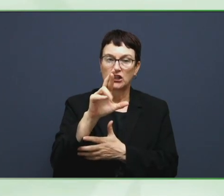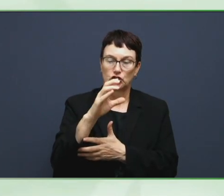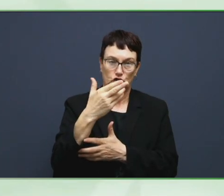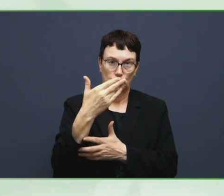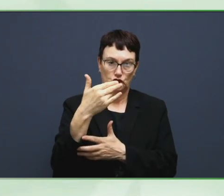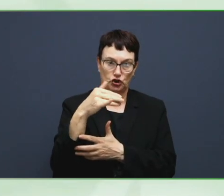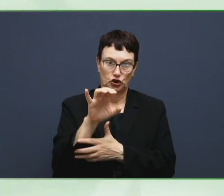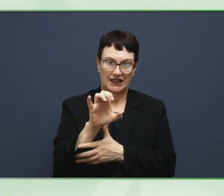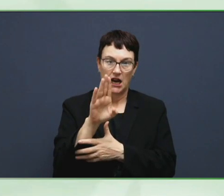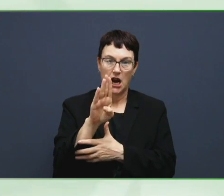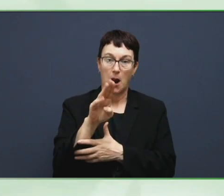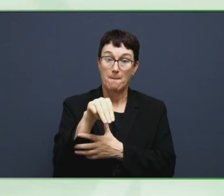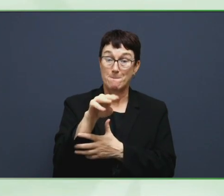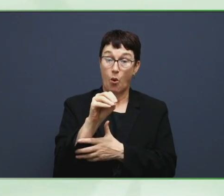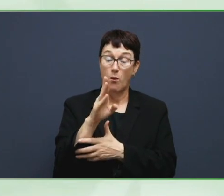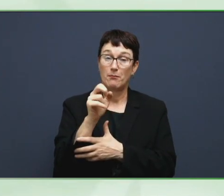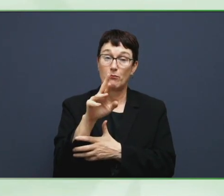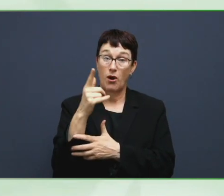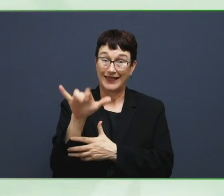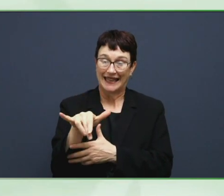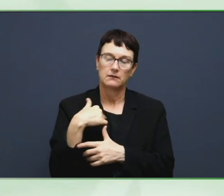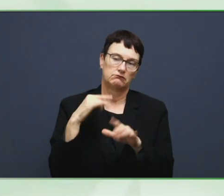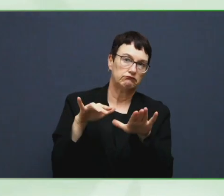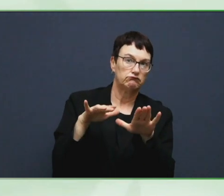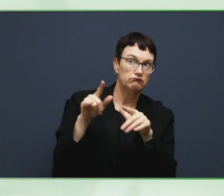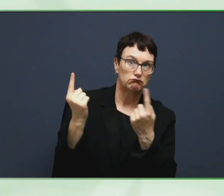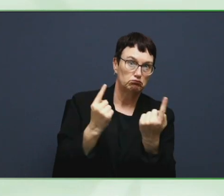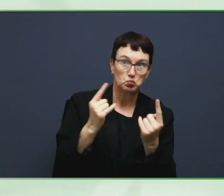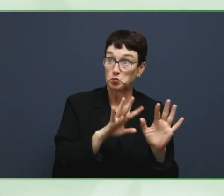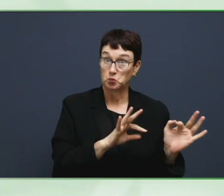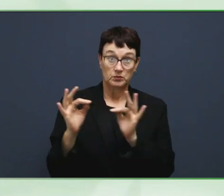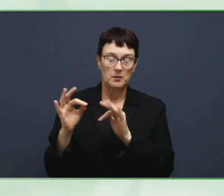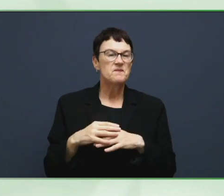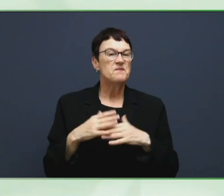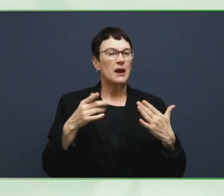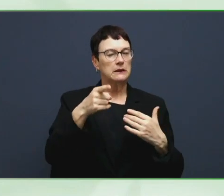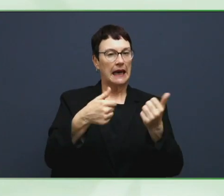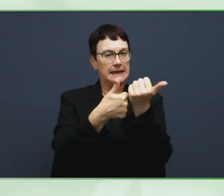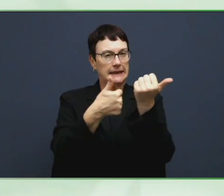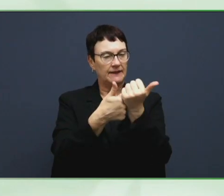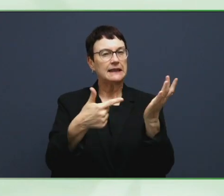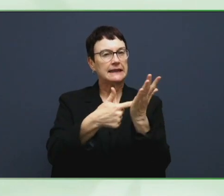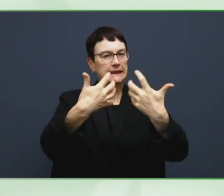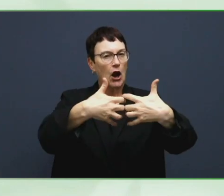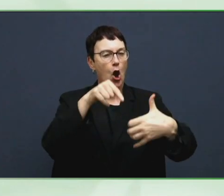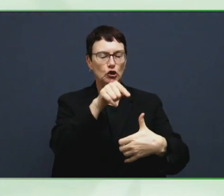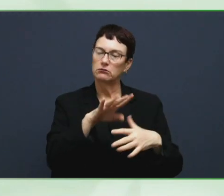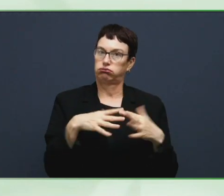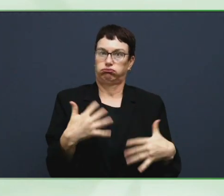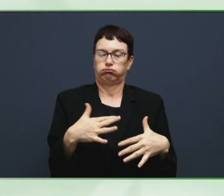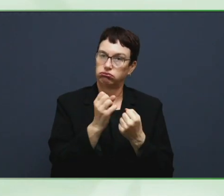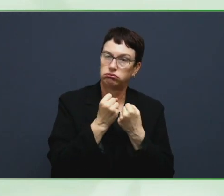Assistive technologies have the power to transform lives, breaking down barriers for individuals with disabilities and fostering